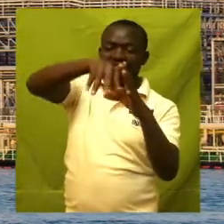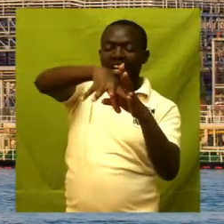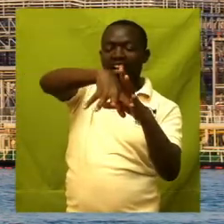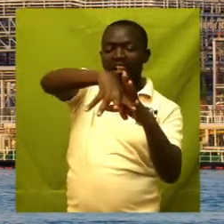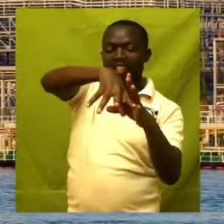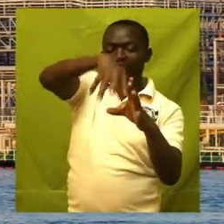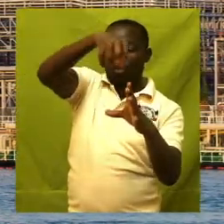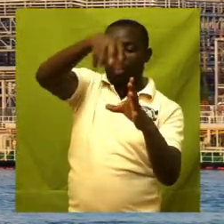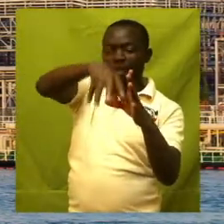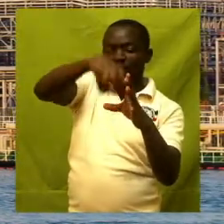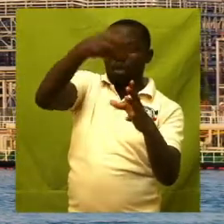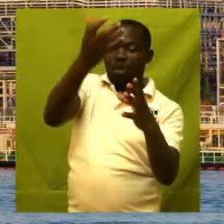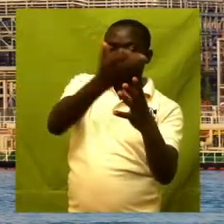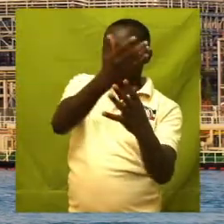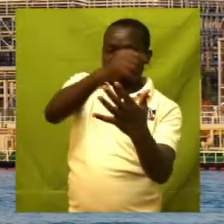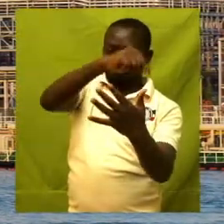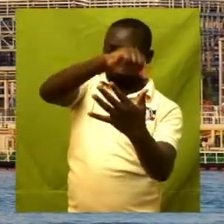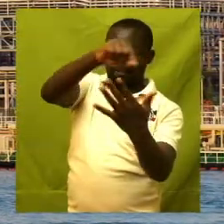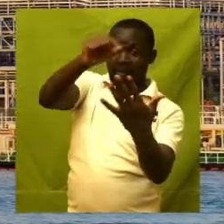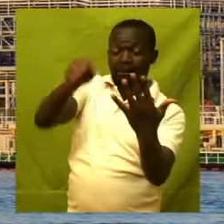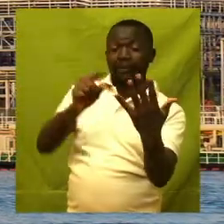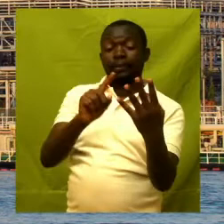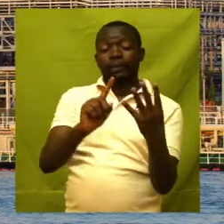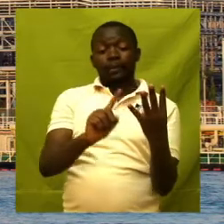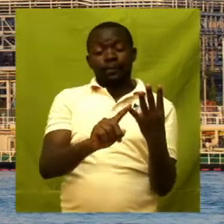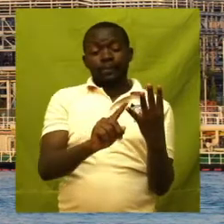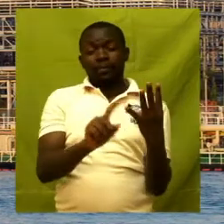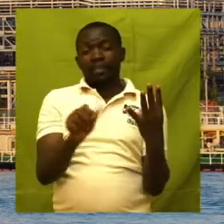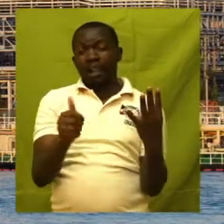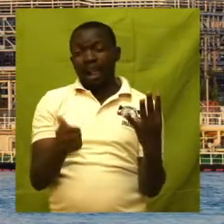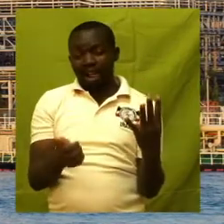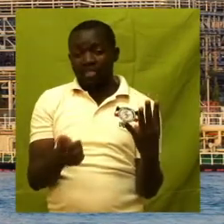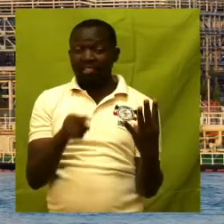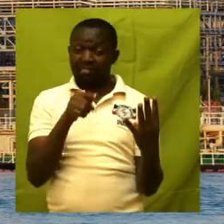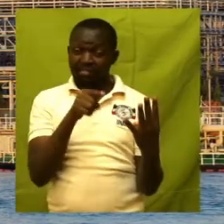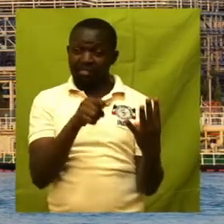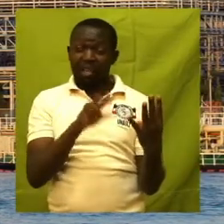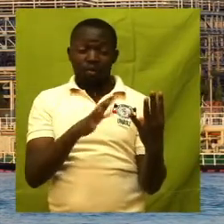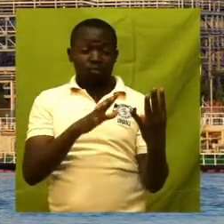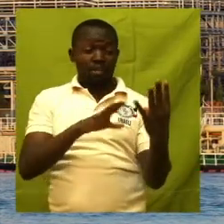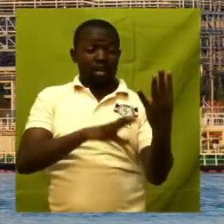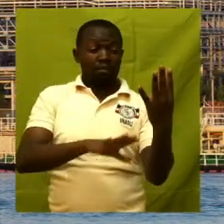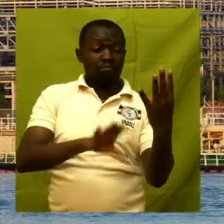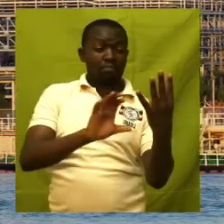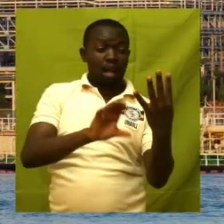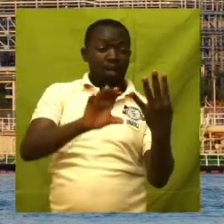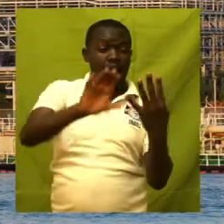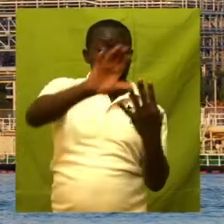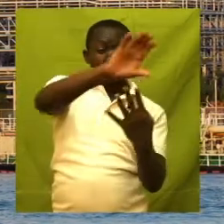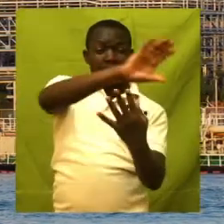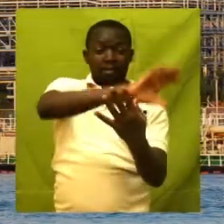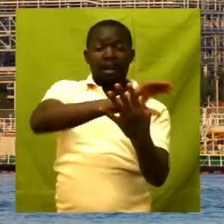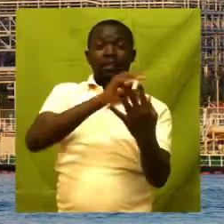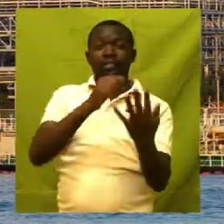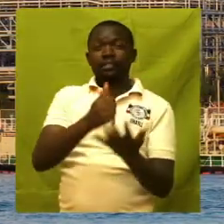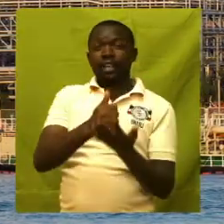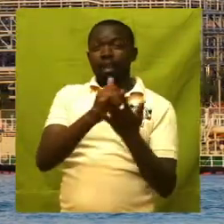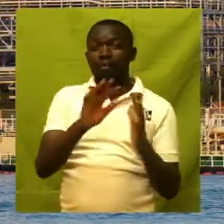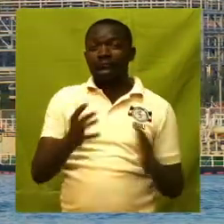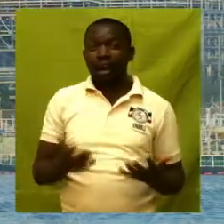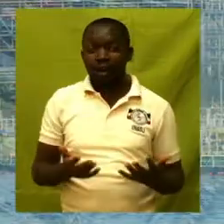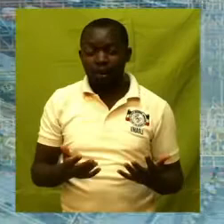refineries. Another thing we can imagine is that these water bodies are